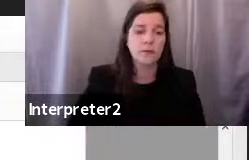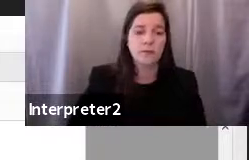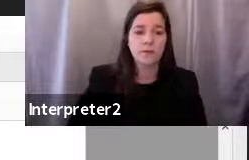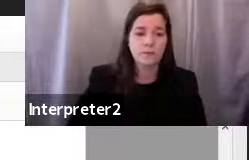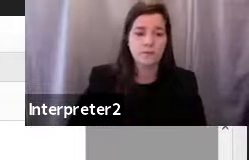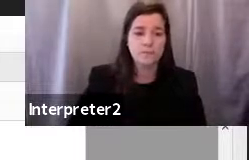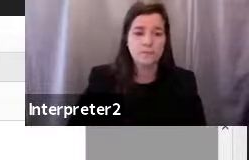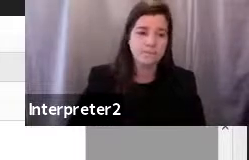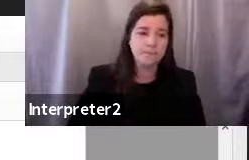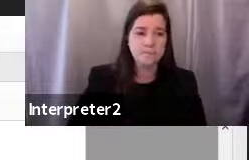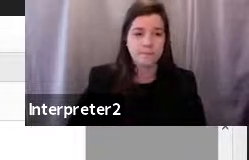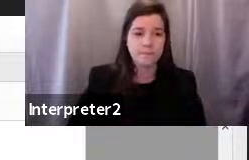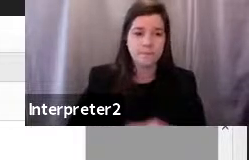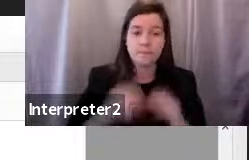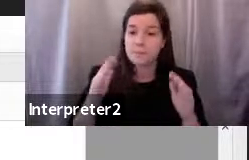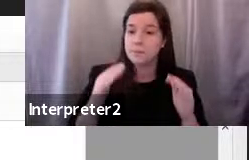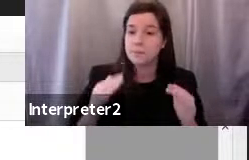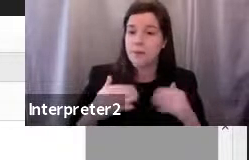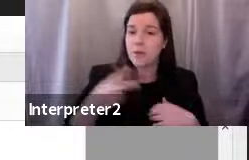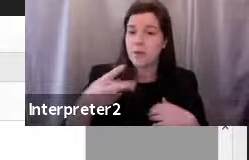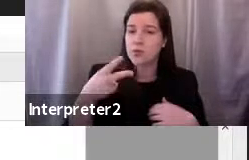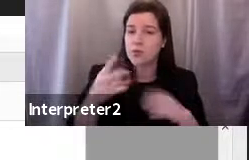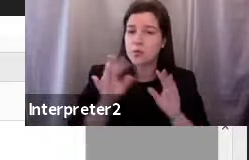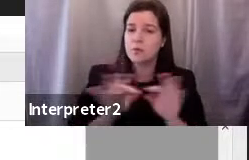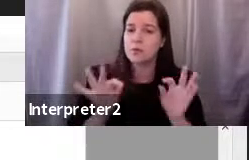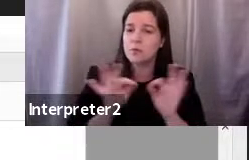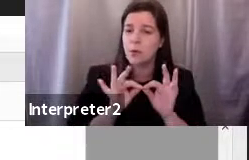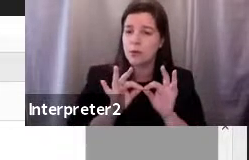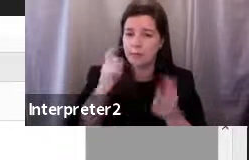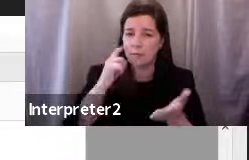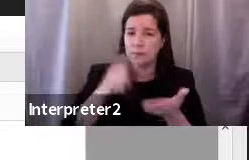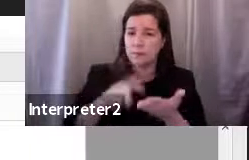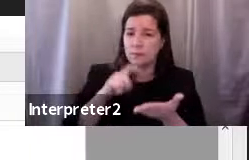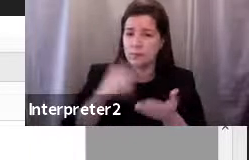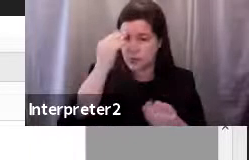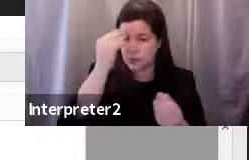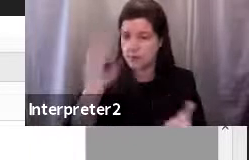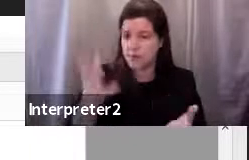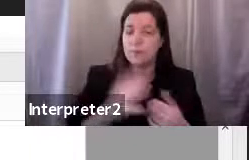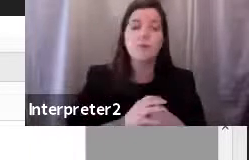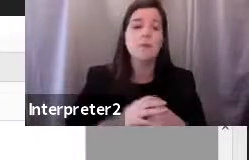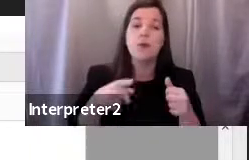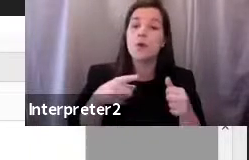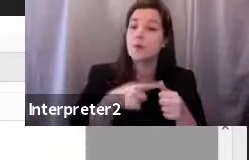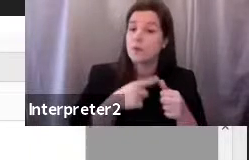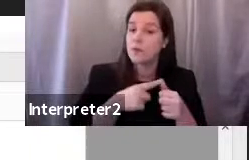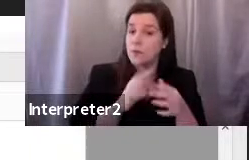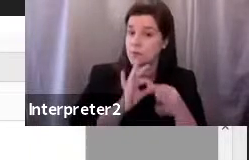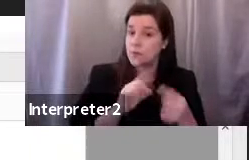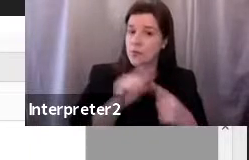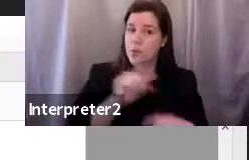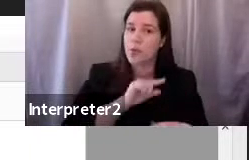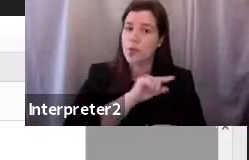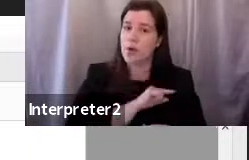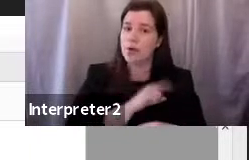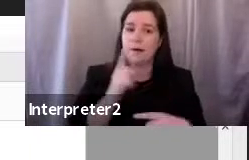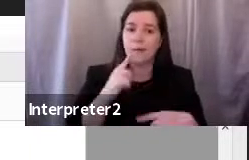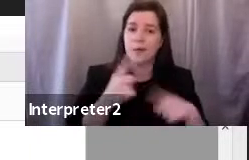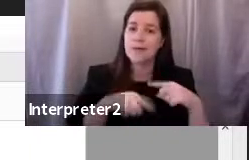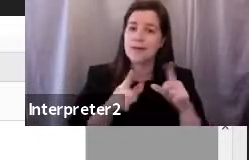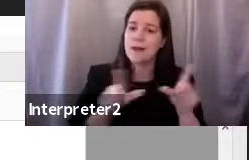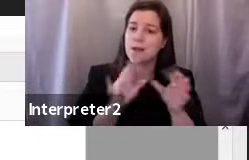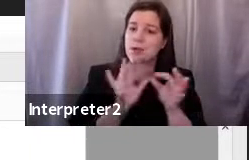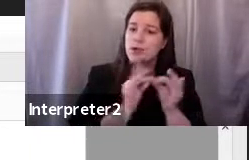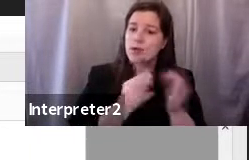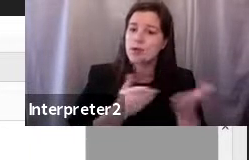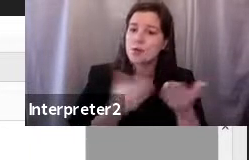And then I just have two key observations for you. The first one has to do with the quality of sign language interpreting